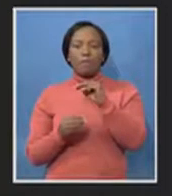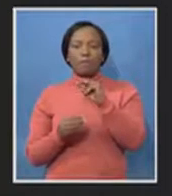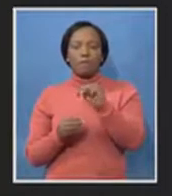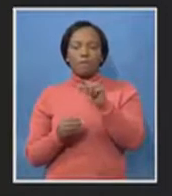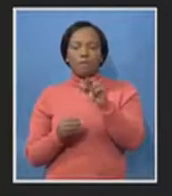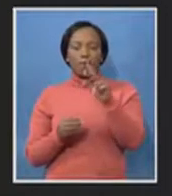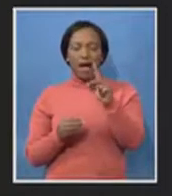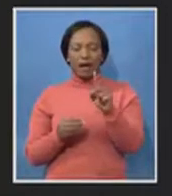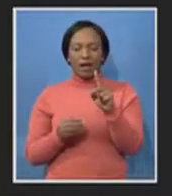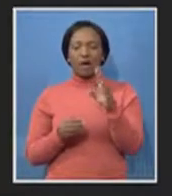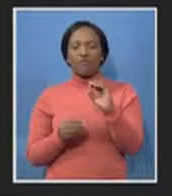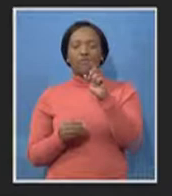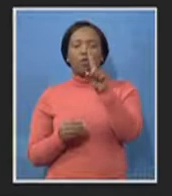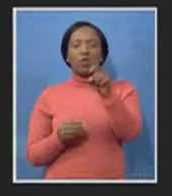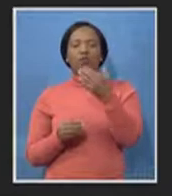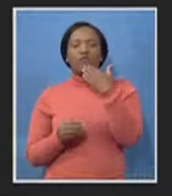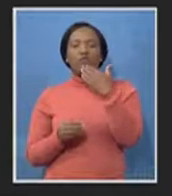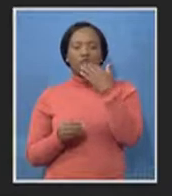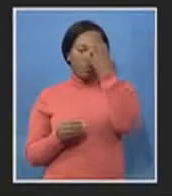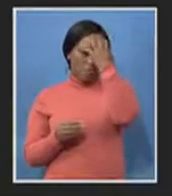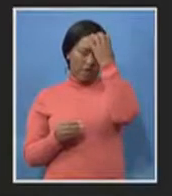Professor Morris. Mark?